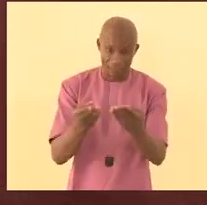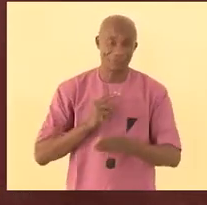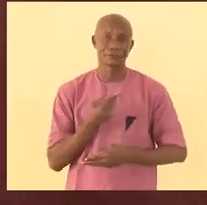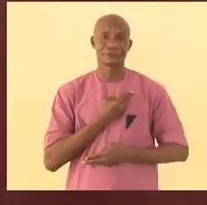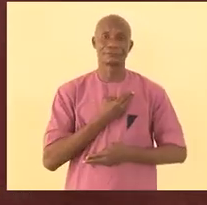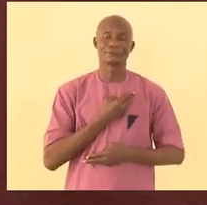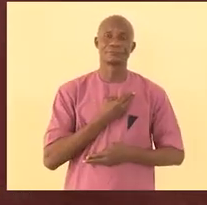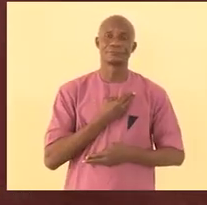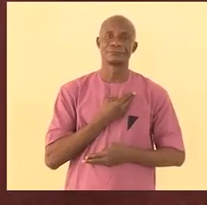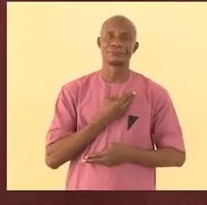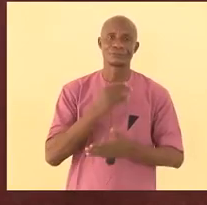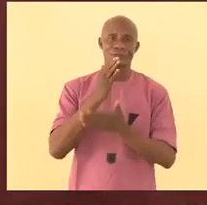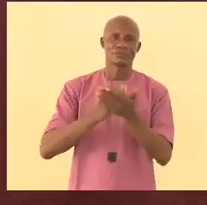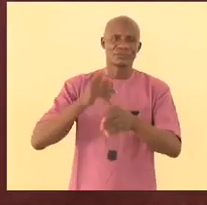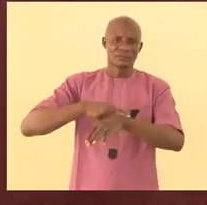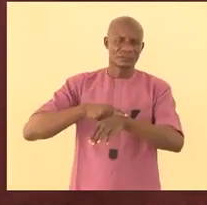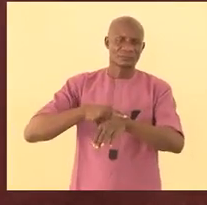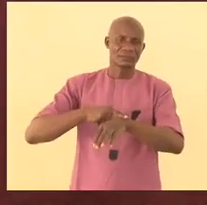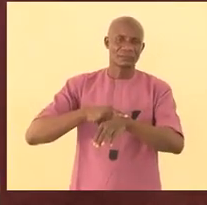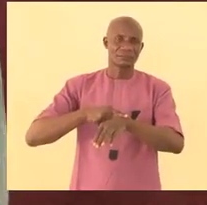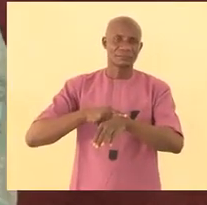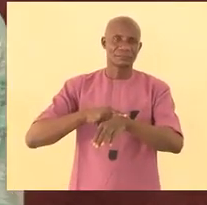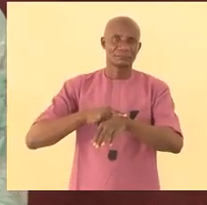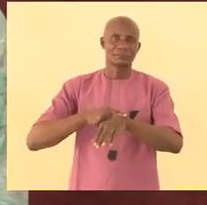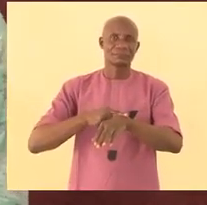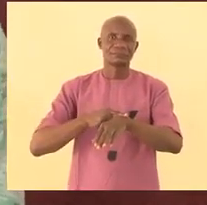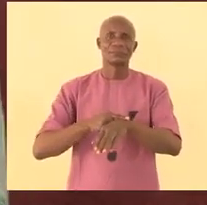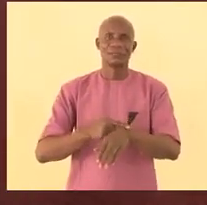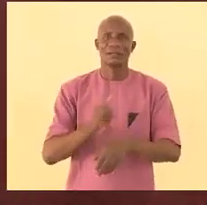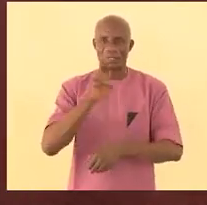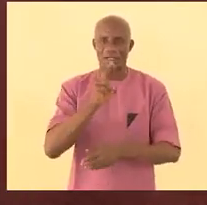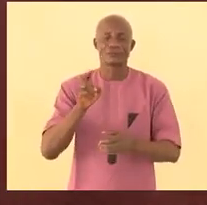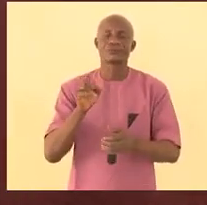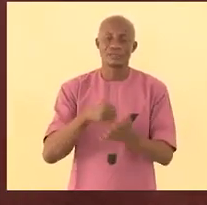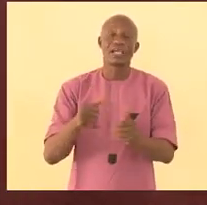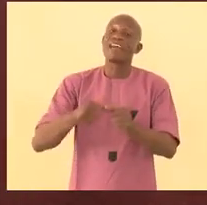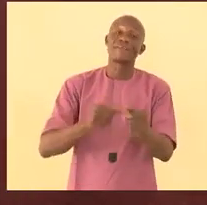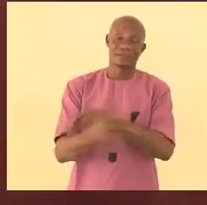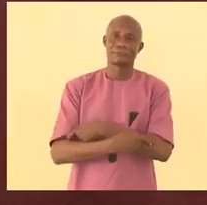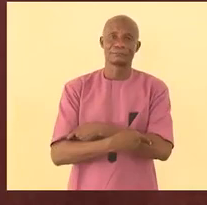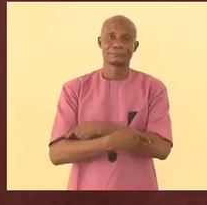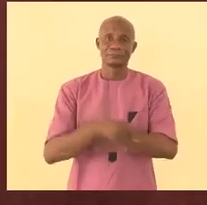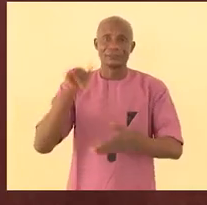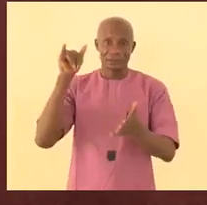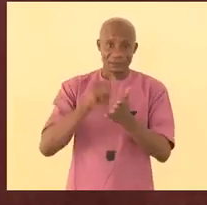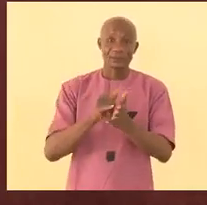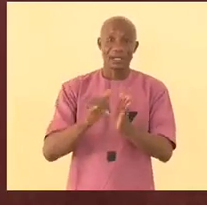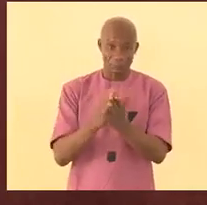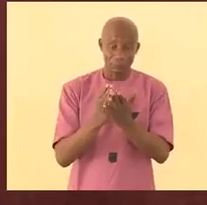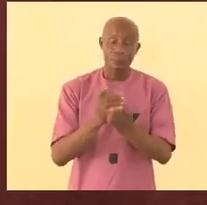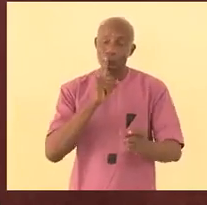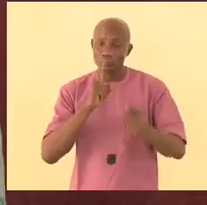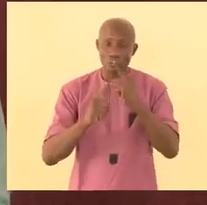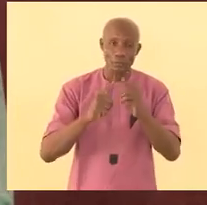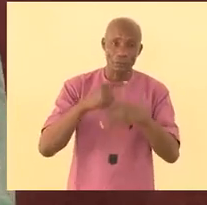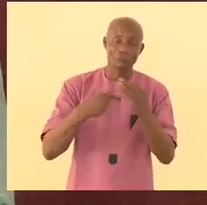book that he gave us sometimes last year, about 2 years ago. I'm still using it on a daily basis because that book is very rich. It